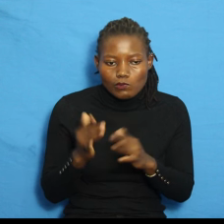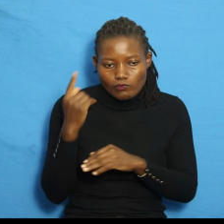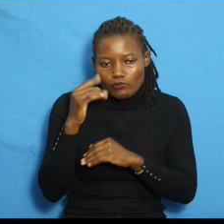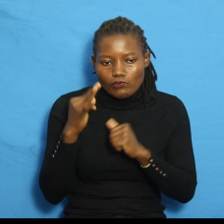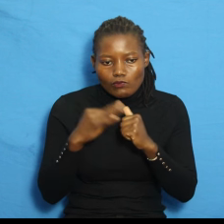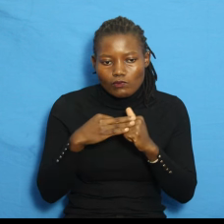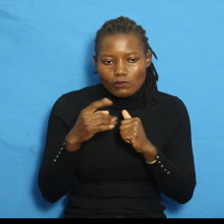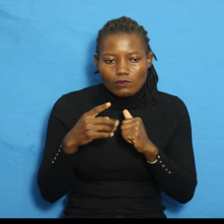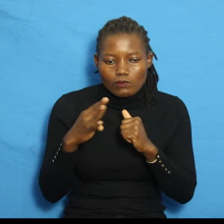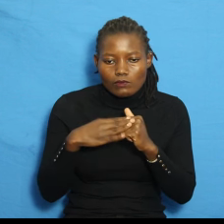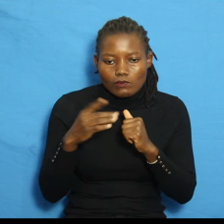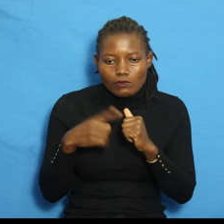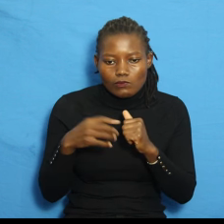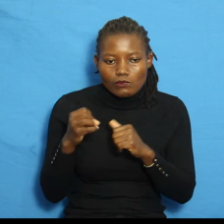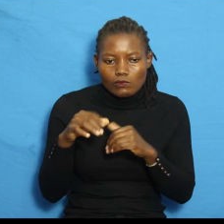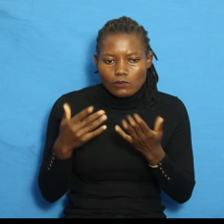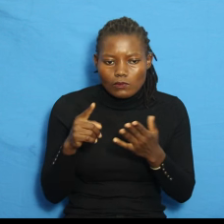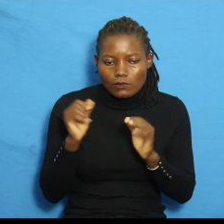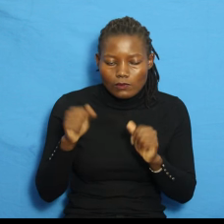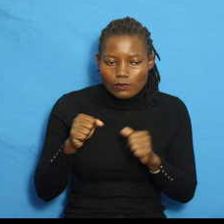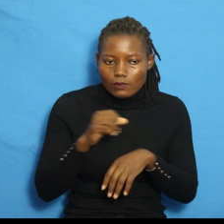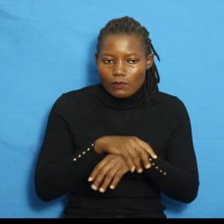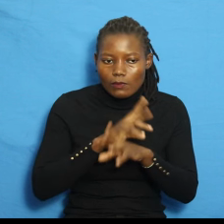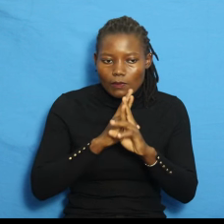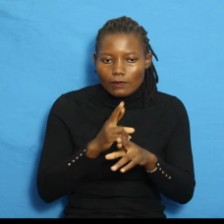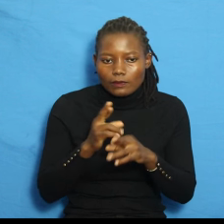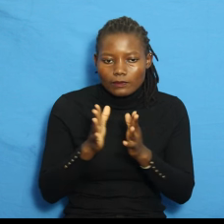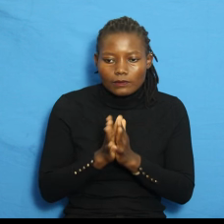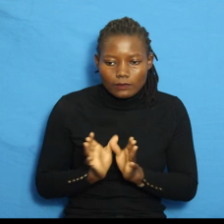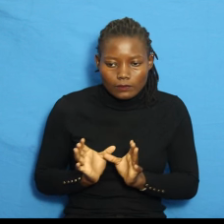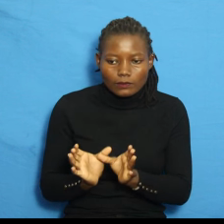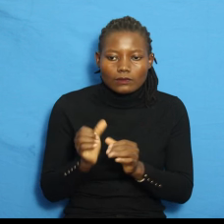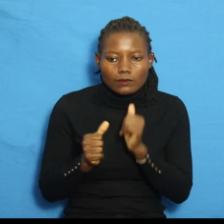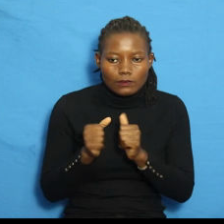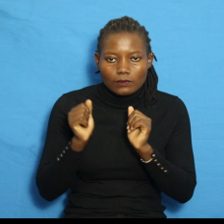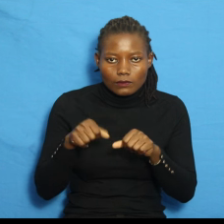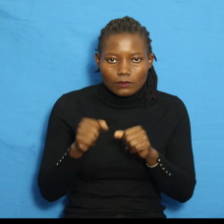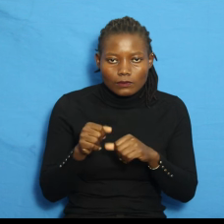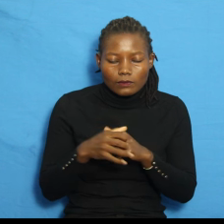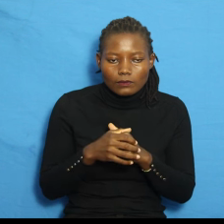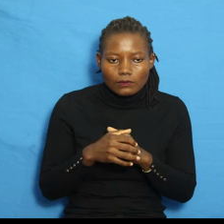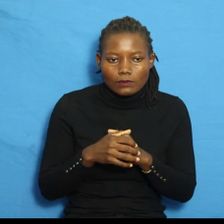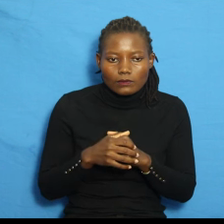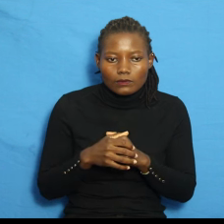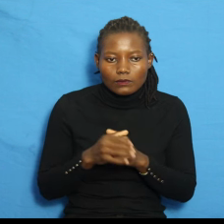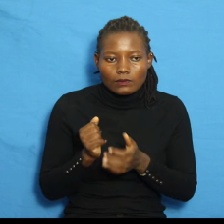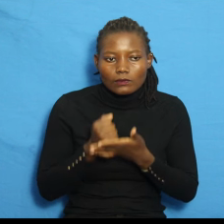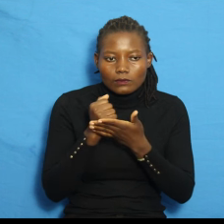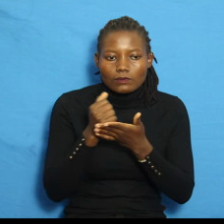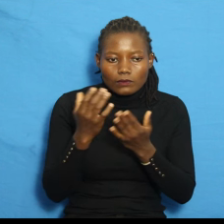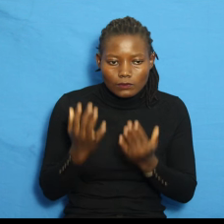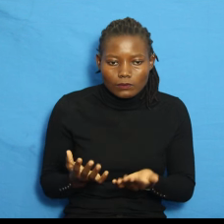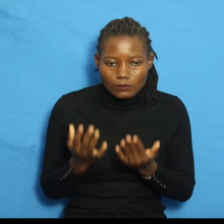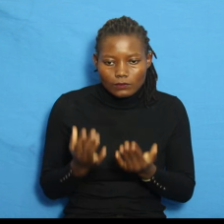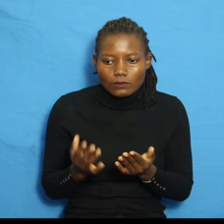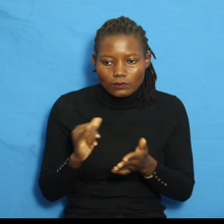and the force of the athlete of 960 newtons? How would you now get the resultant force that will now